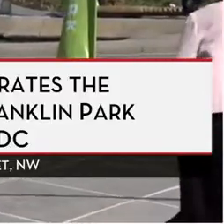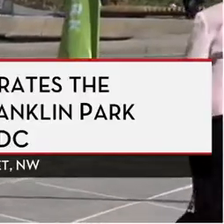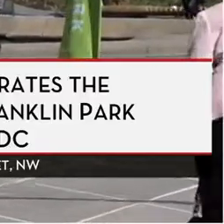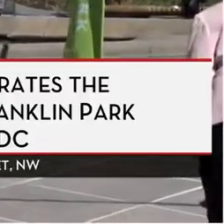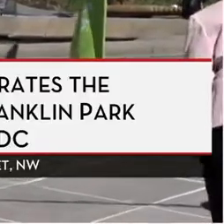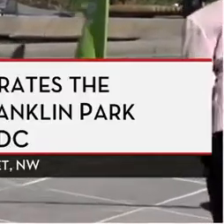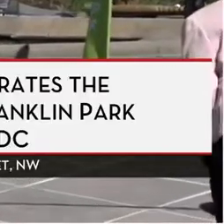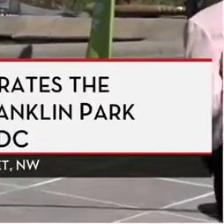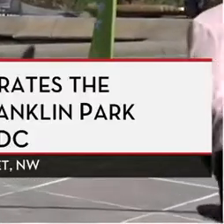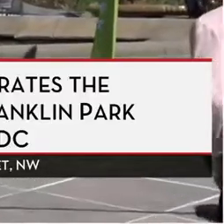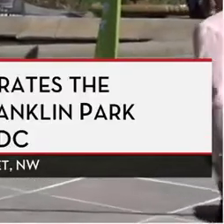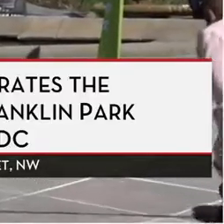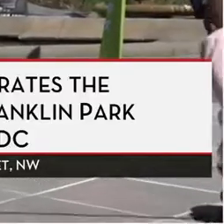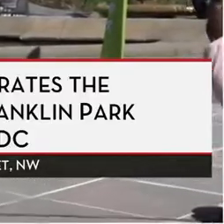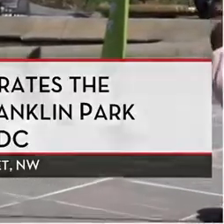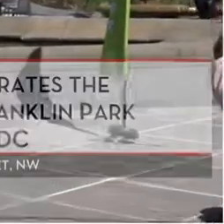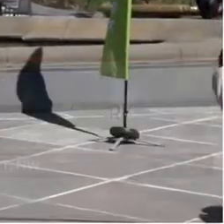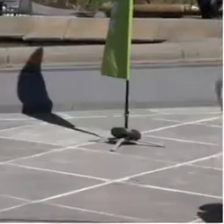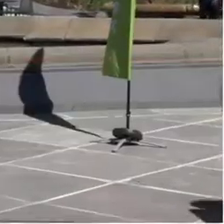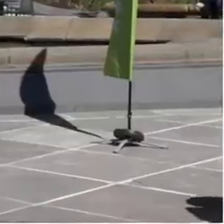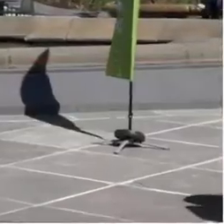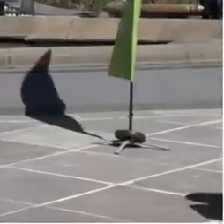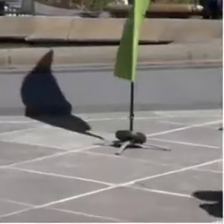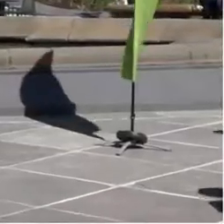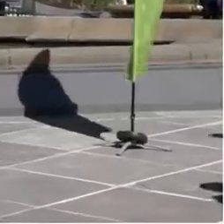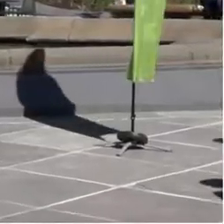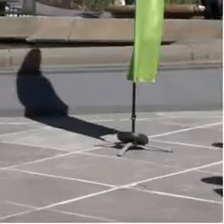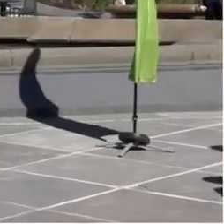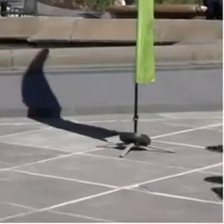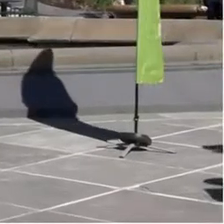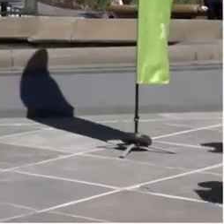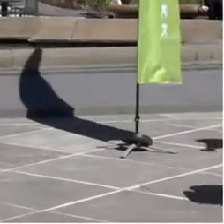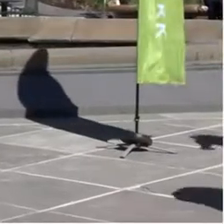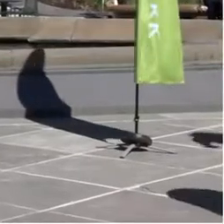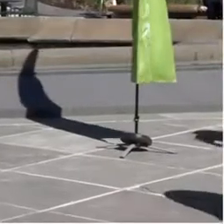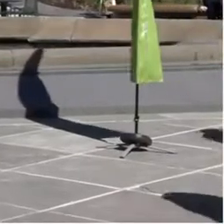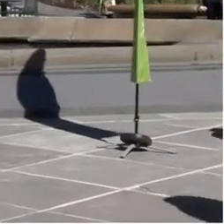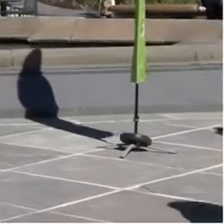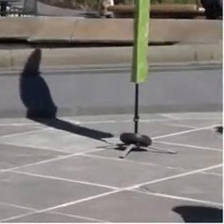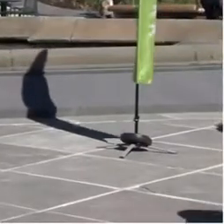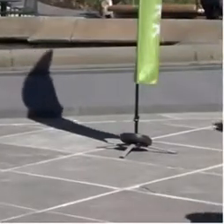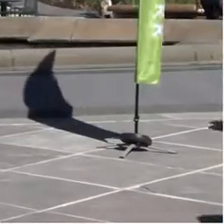Good morning, everyone. Let's just get situated.